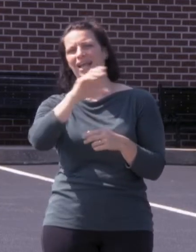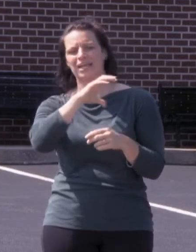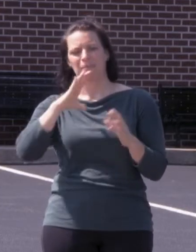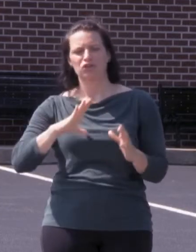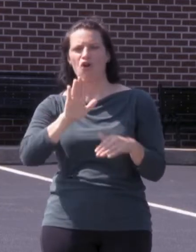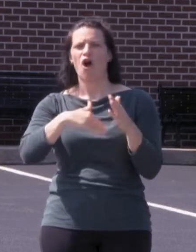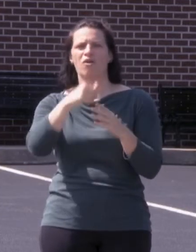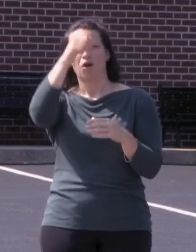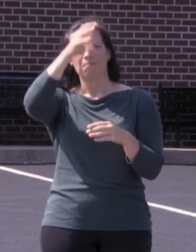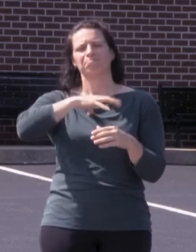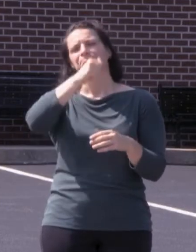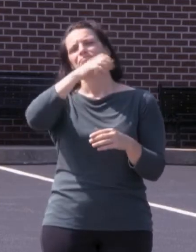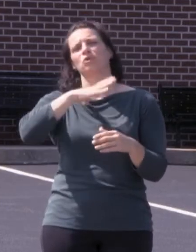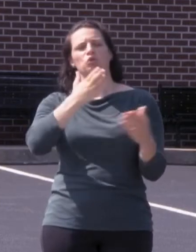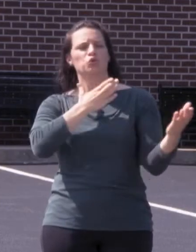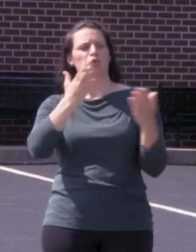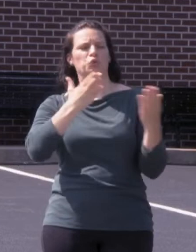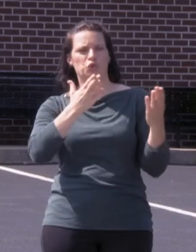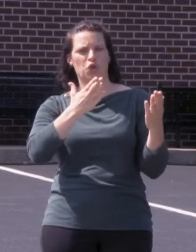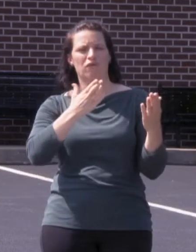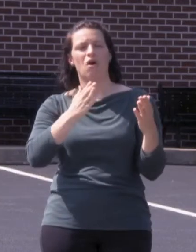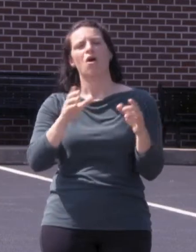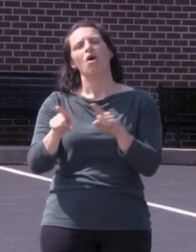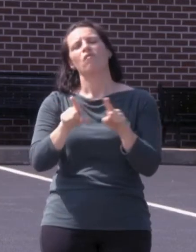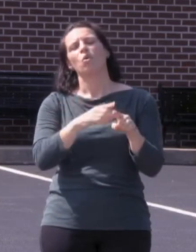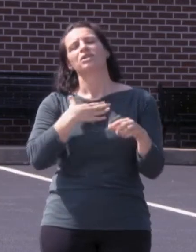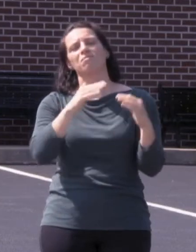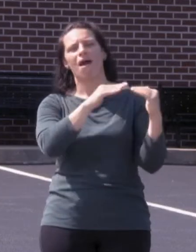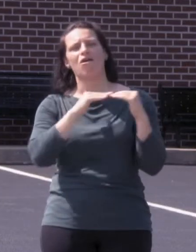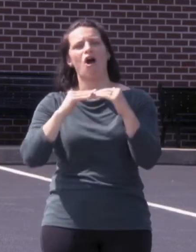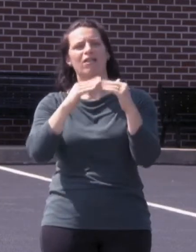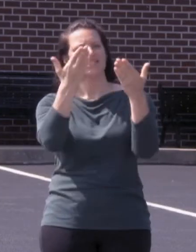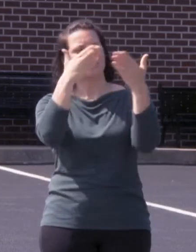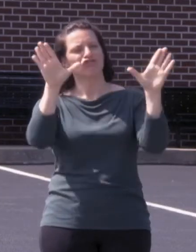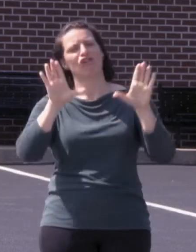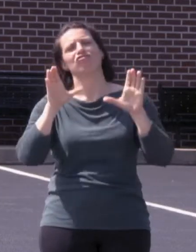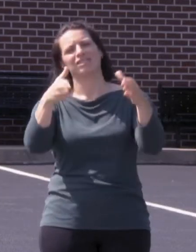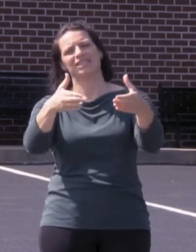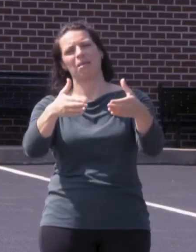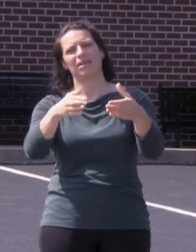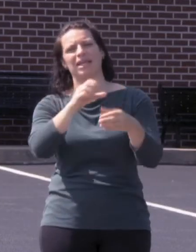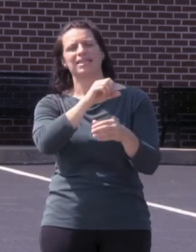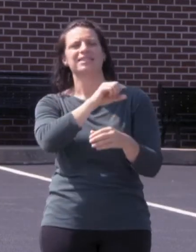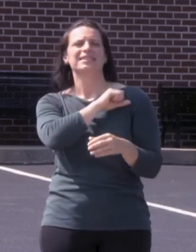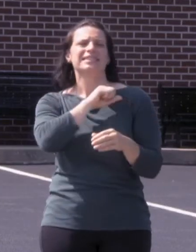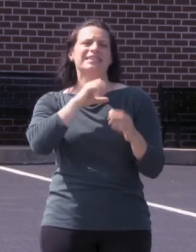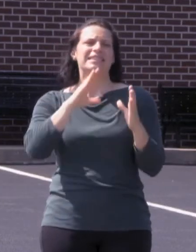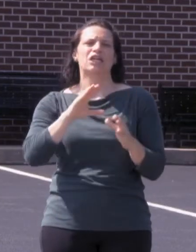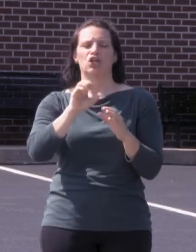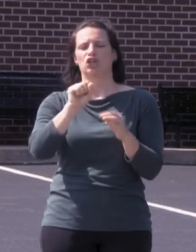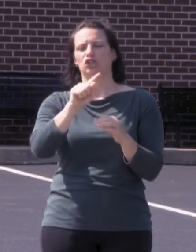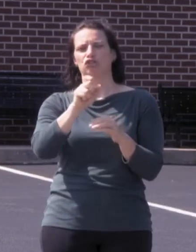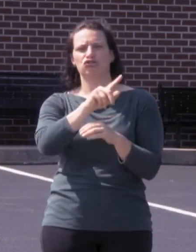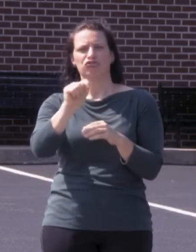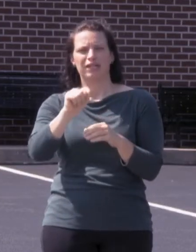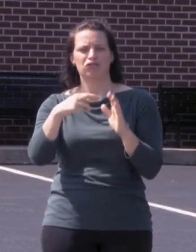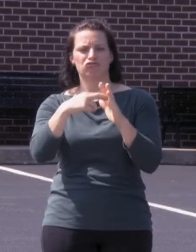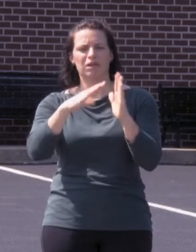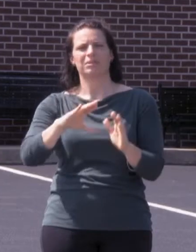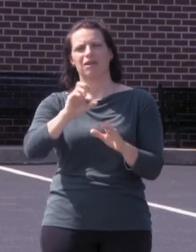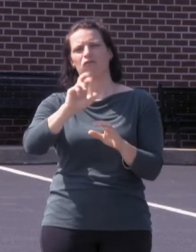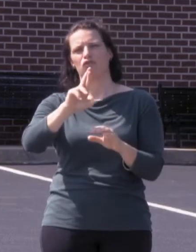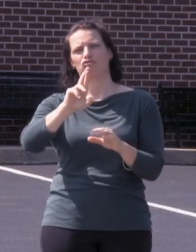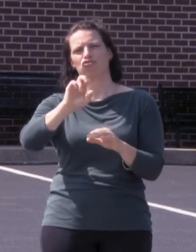and women who serve in law enforcement, and of course my colleagues in the General Assembly, Senator Street, Representative Chris Rabb,